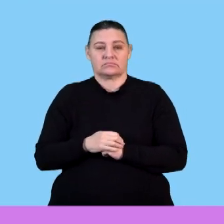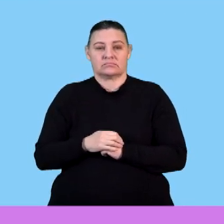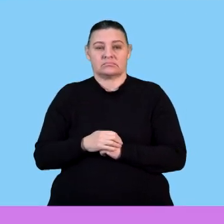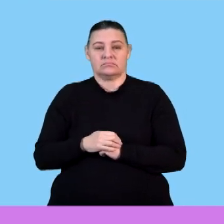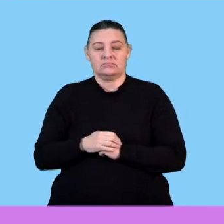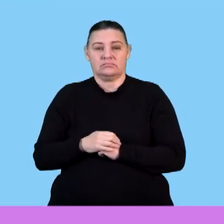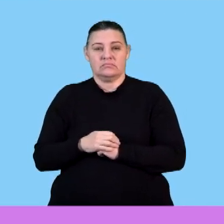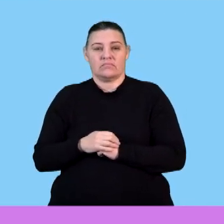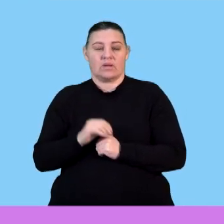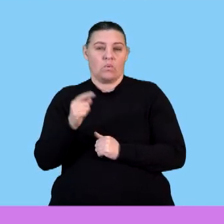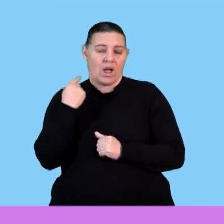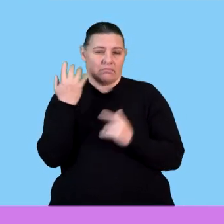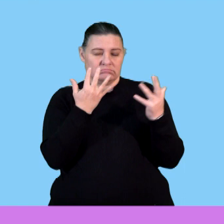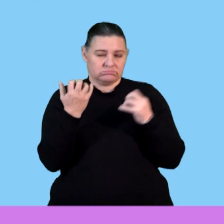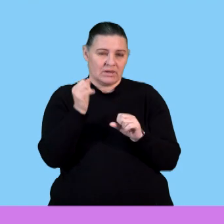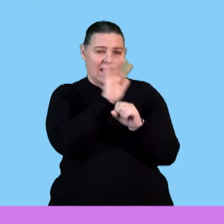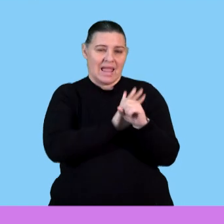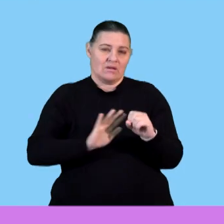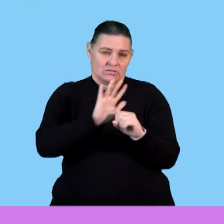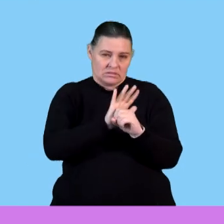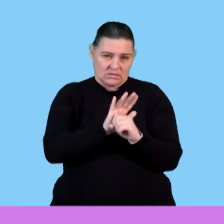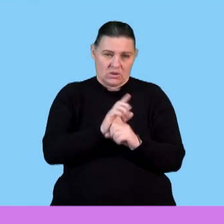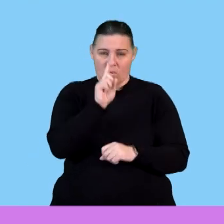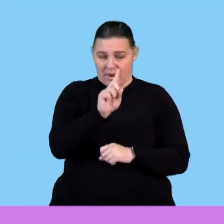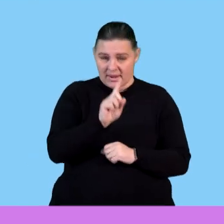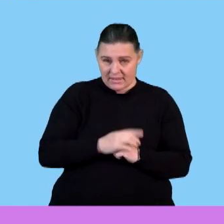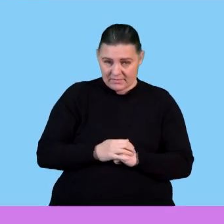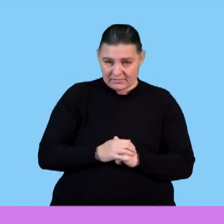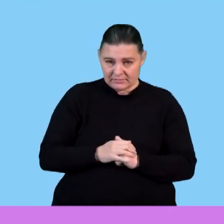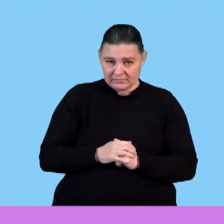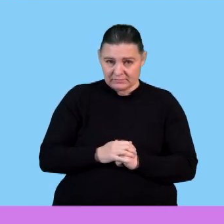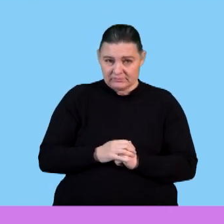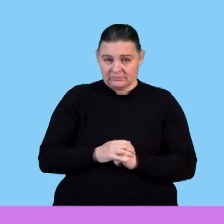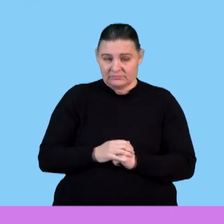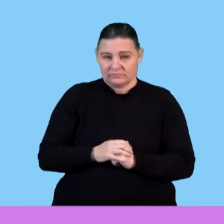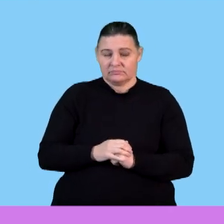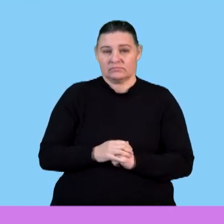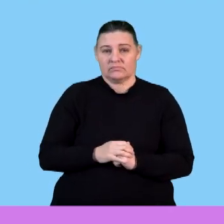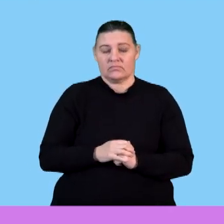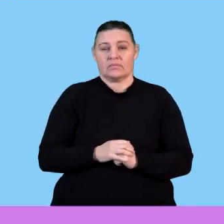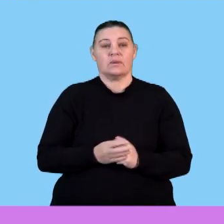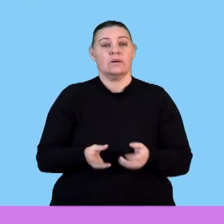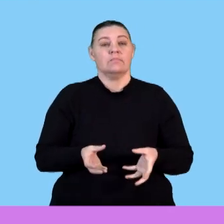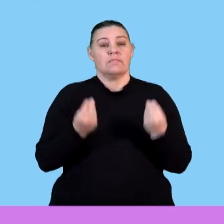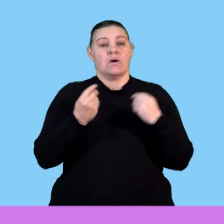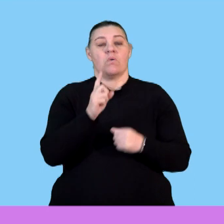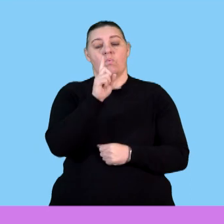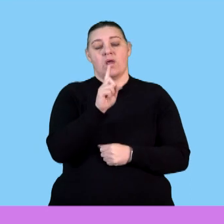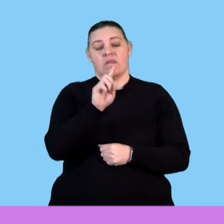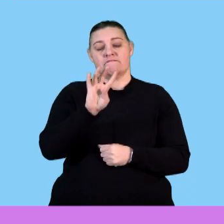28,278. If you remember this 22,278, it's the answer from the previous question where we worked out the area of one